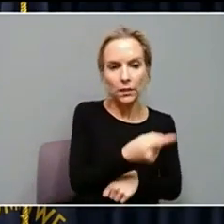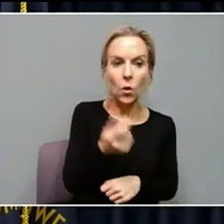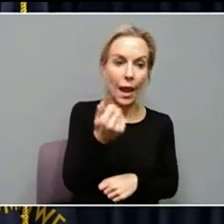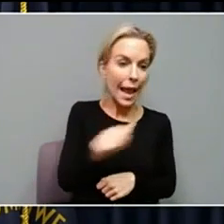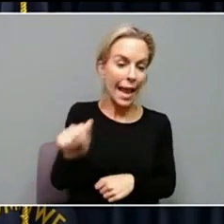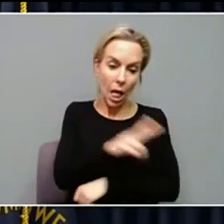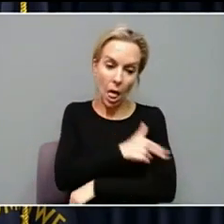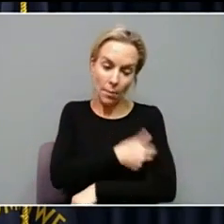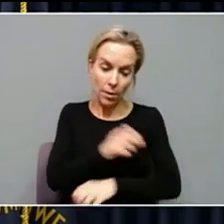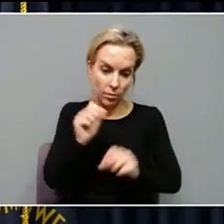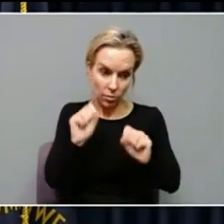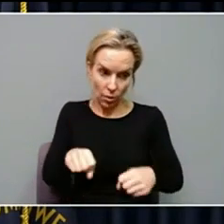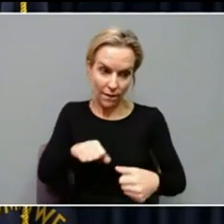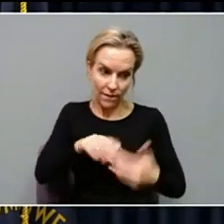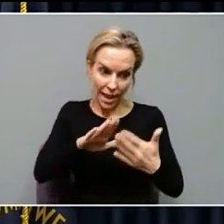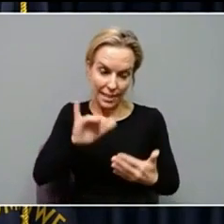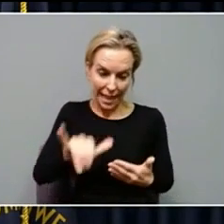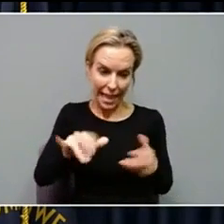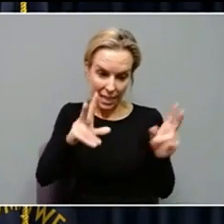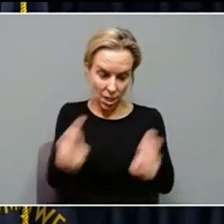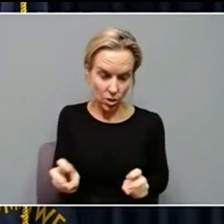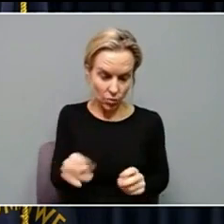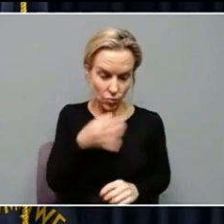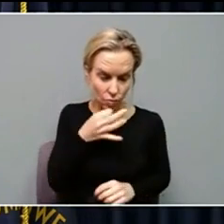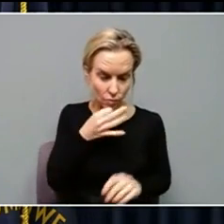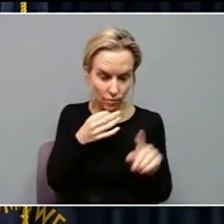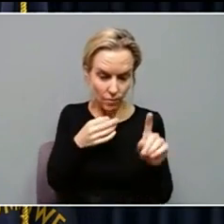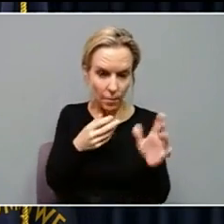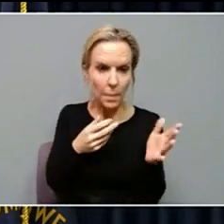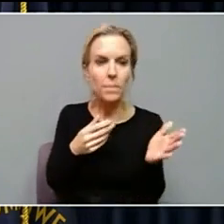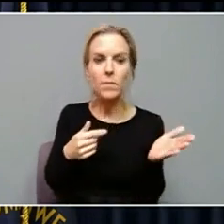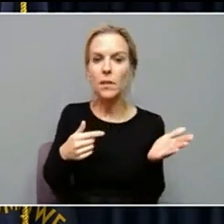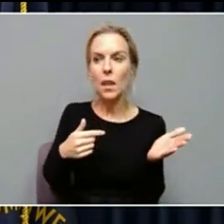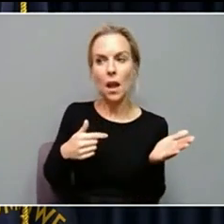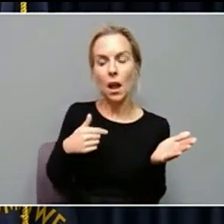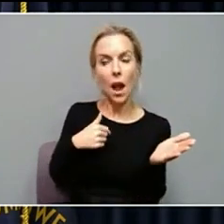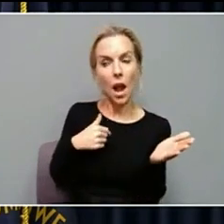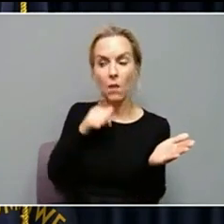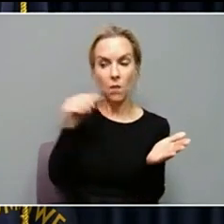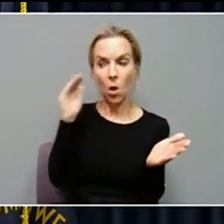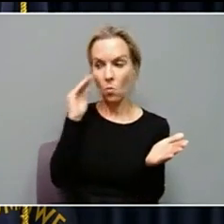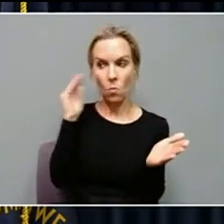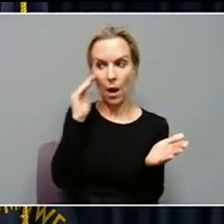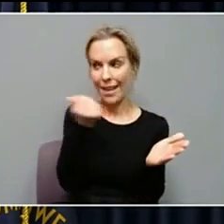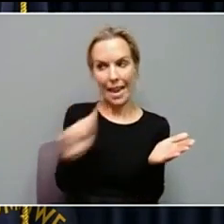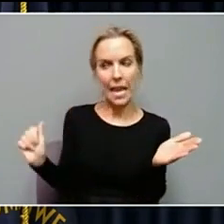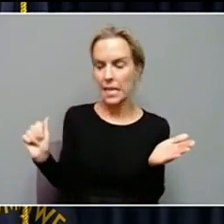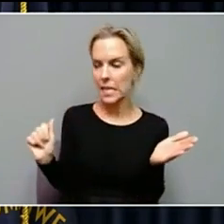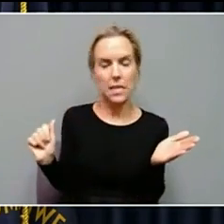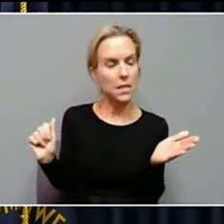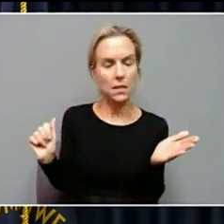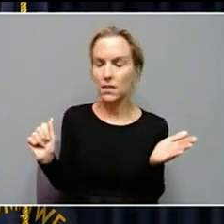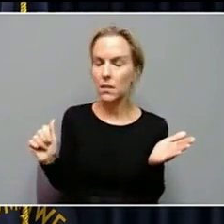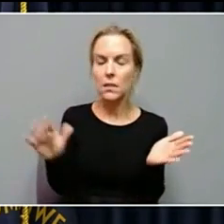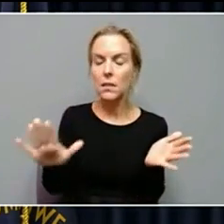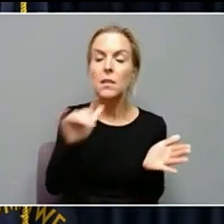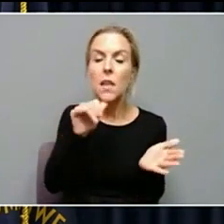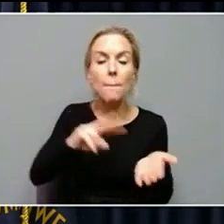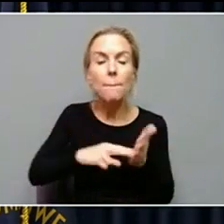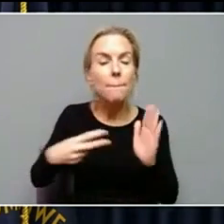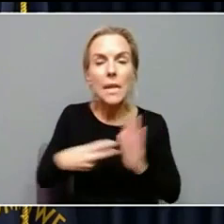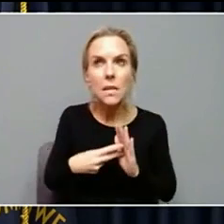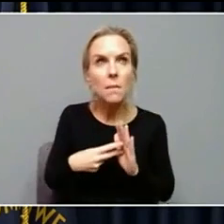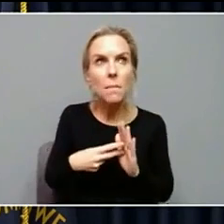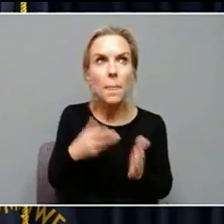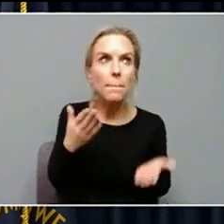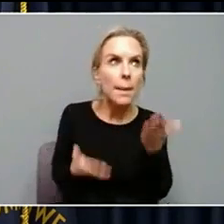possibility soon? Thanks. Sarah, I am not aware of any. That doesn't mean it may or may